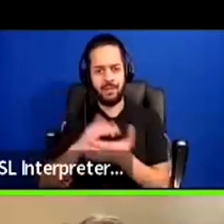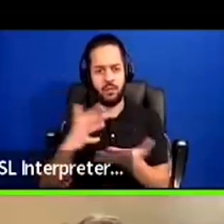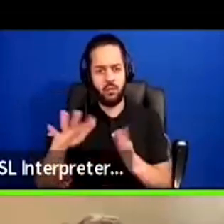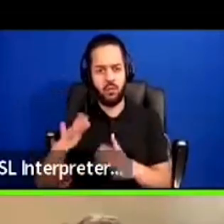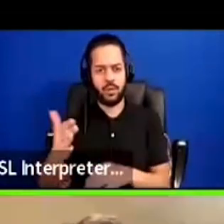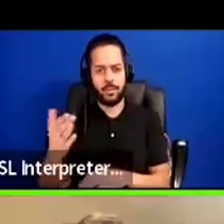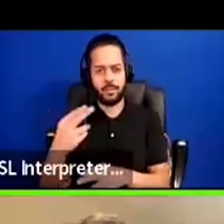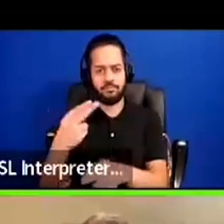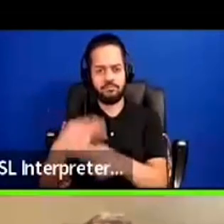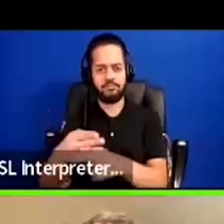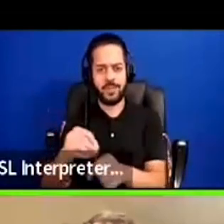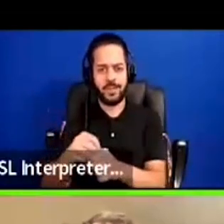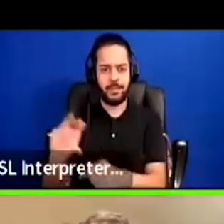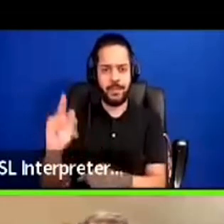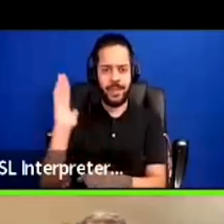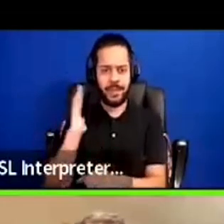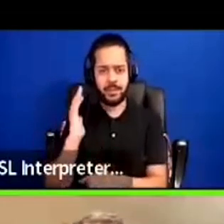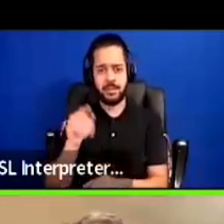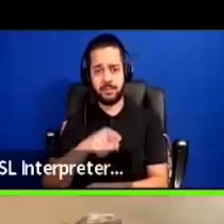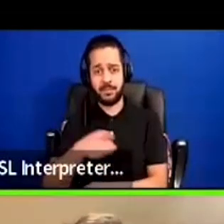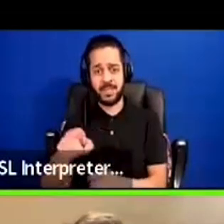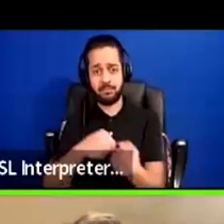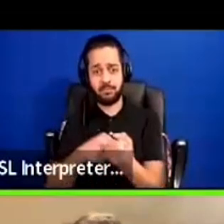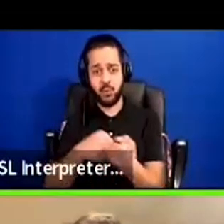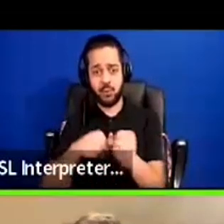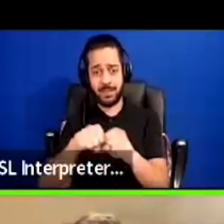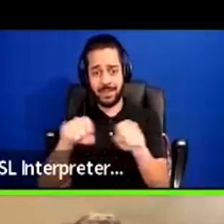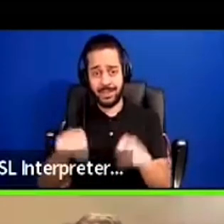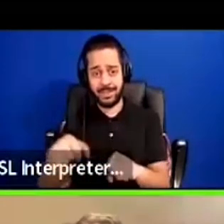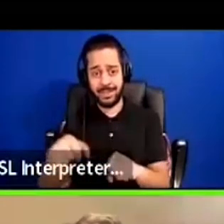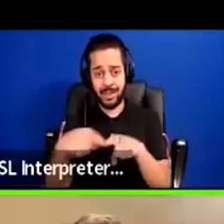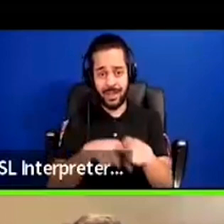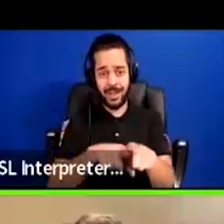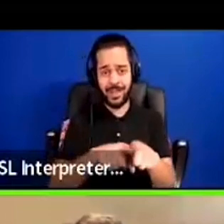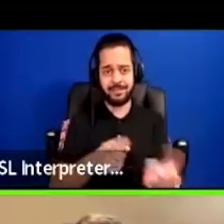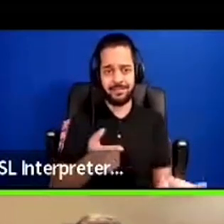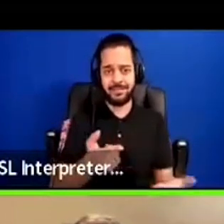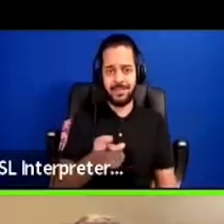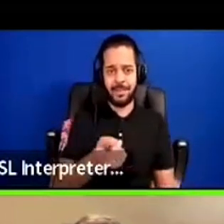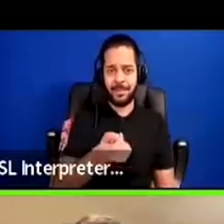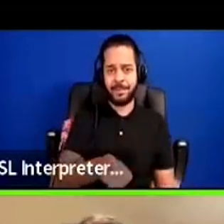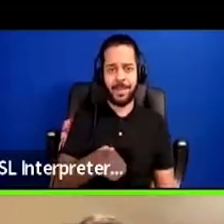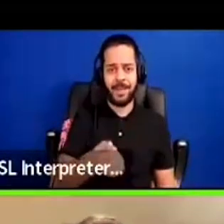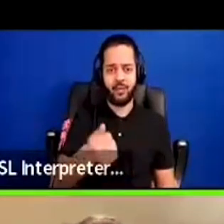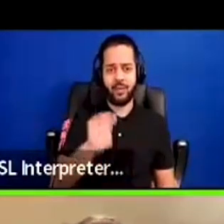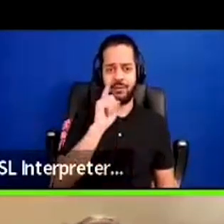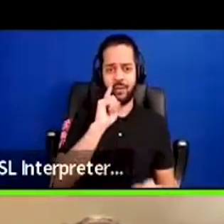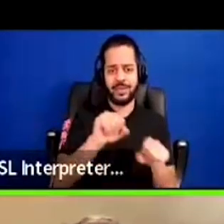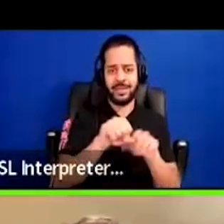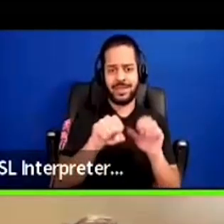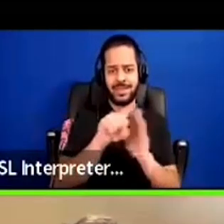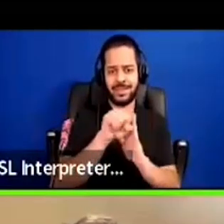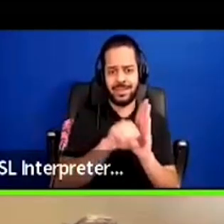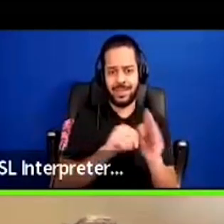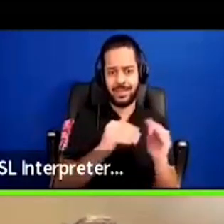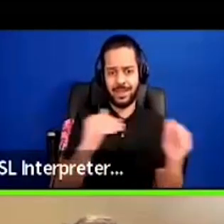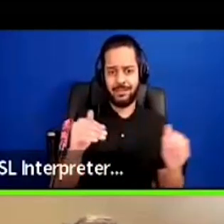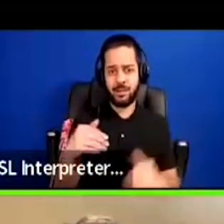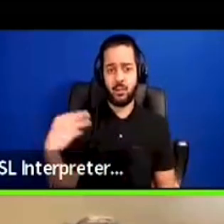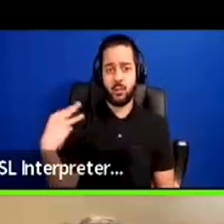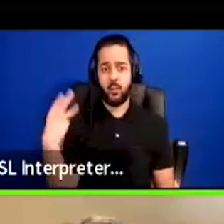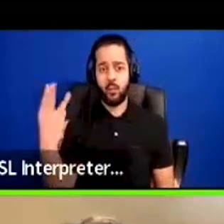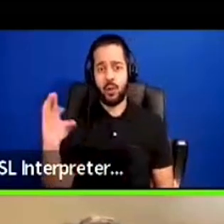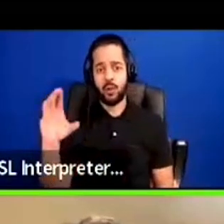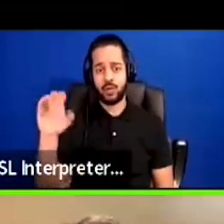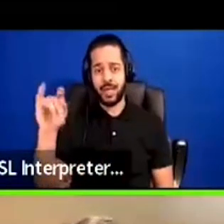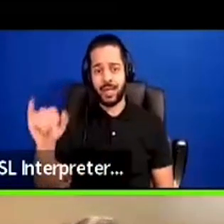the supports aligned, I think, fairly, equitably across the state? Because what Washington County does should be the same